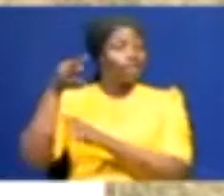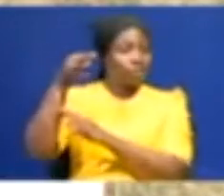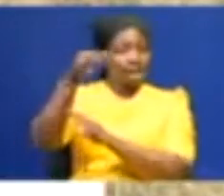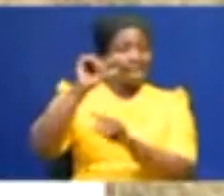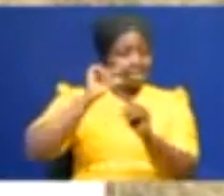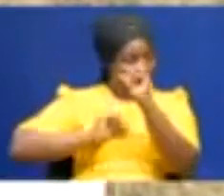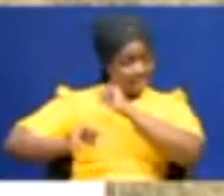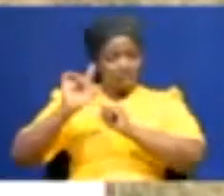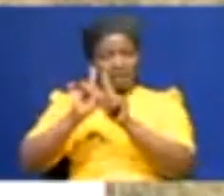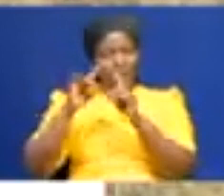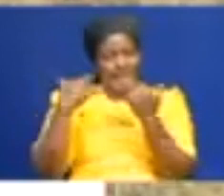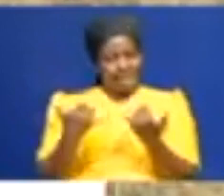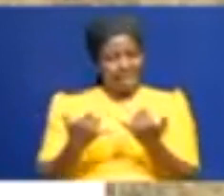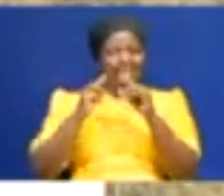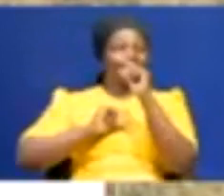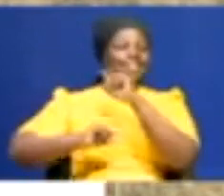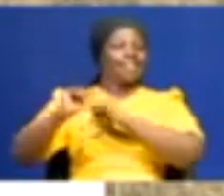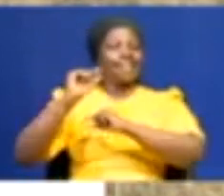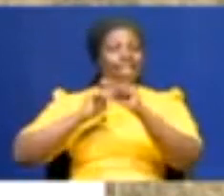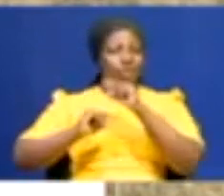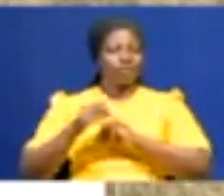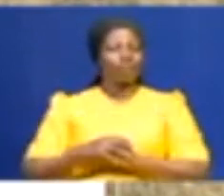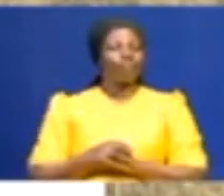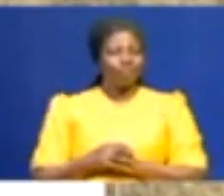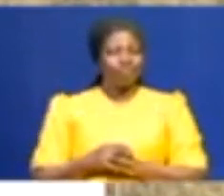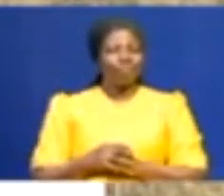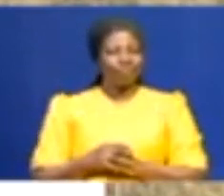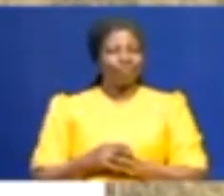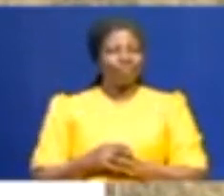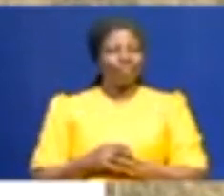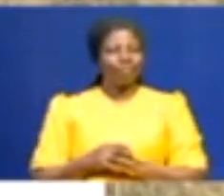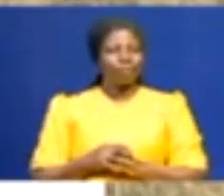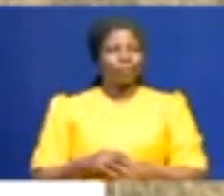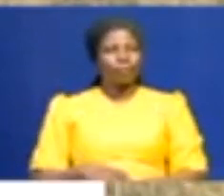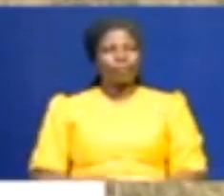and the current ones. Yusufa reporting for the Legends Edition in Nairobi.